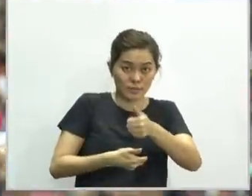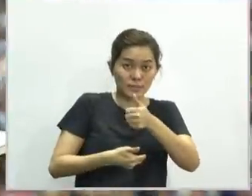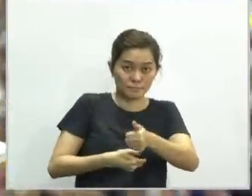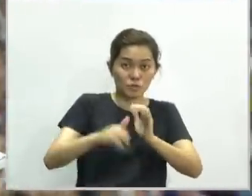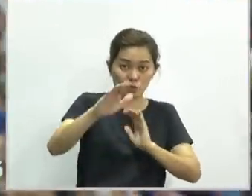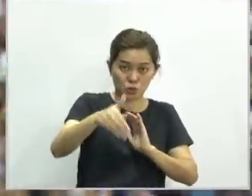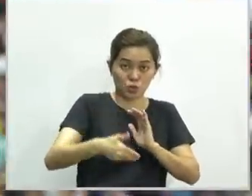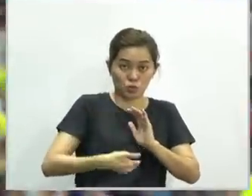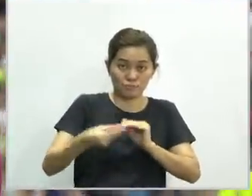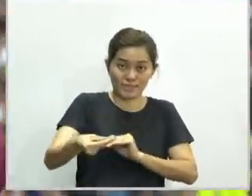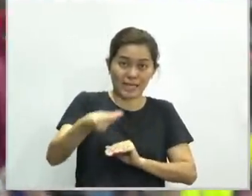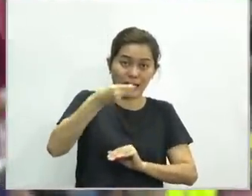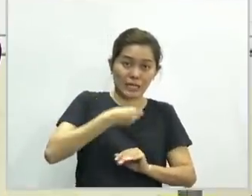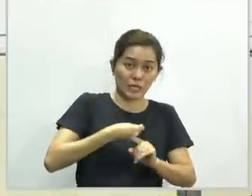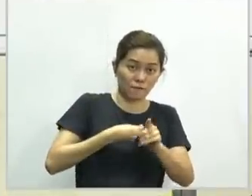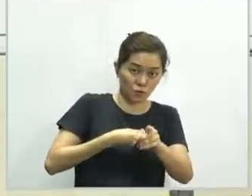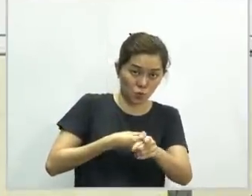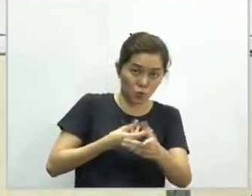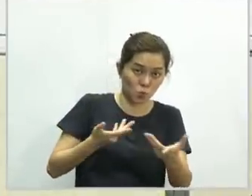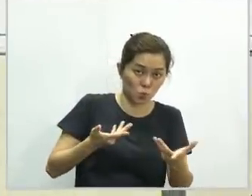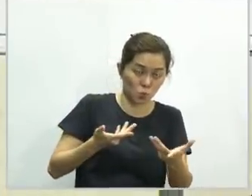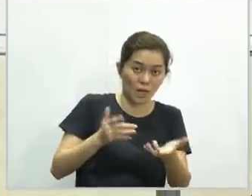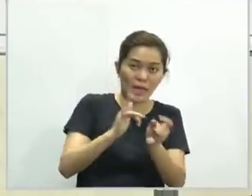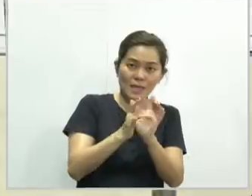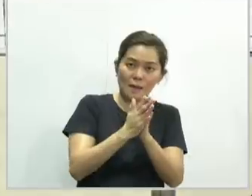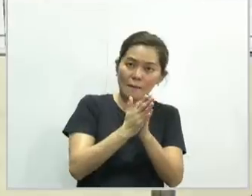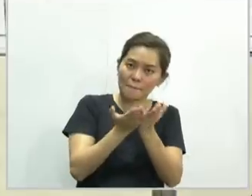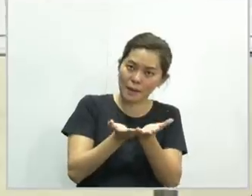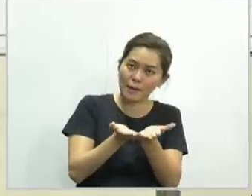to give you the Bible.